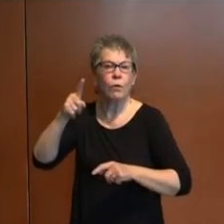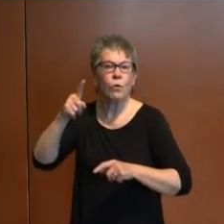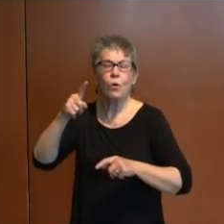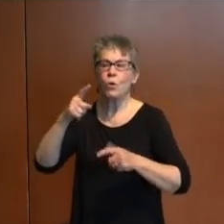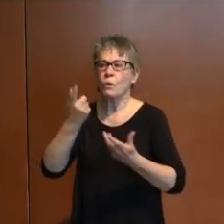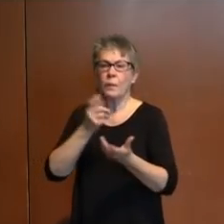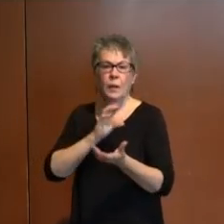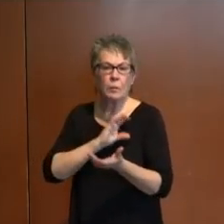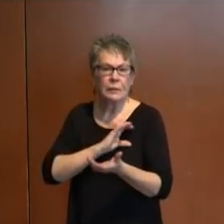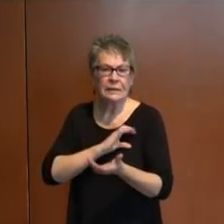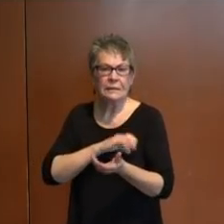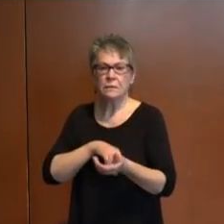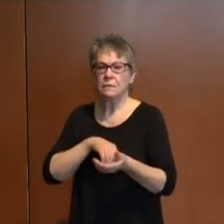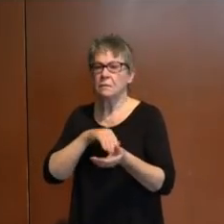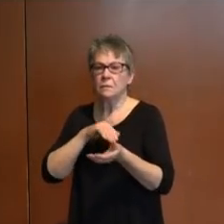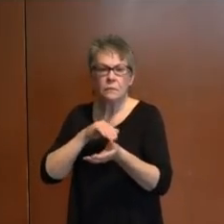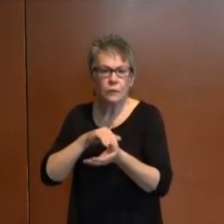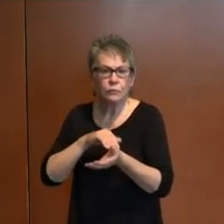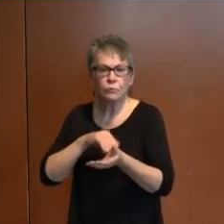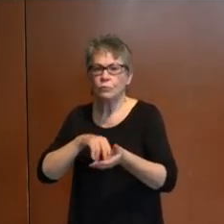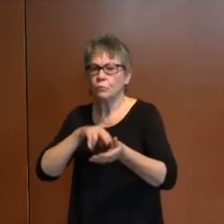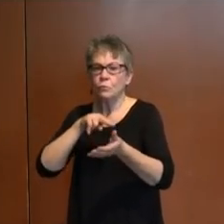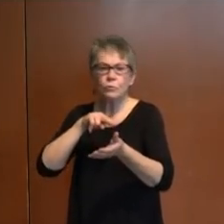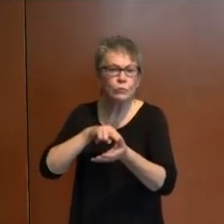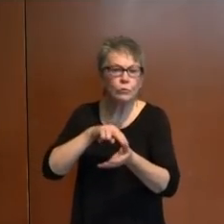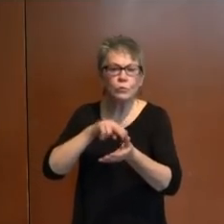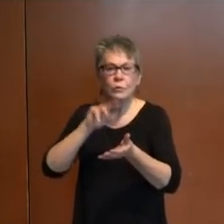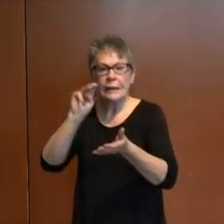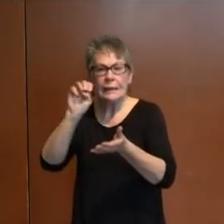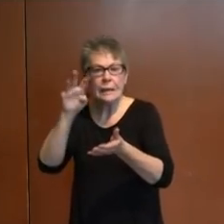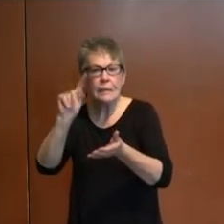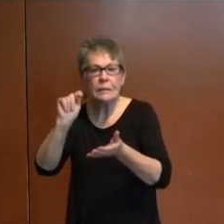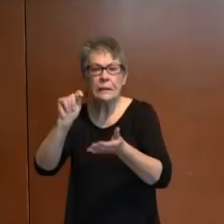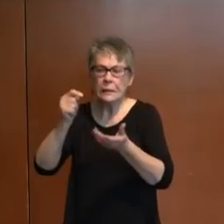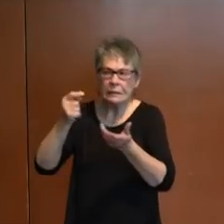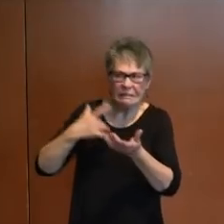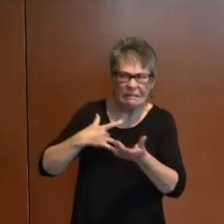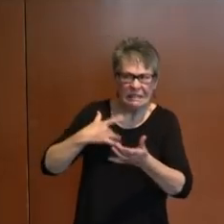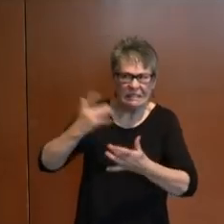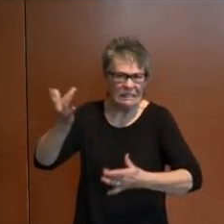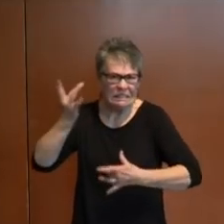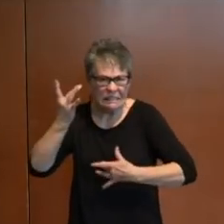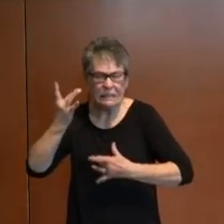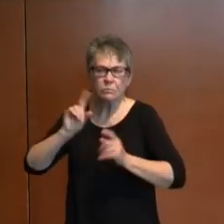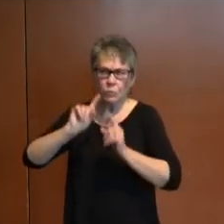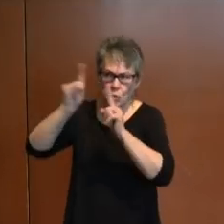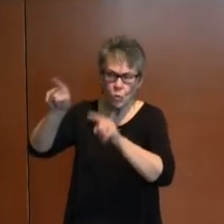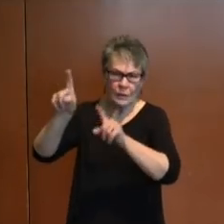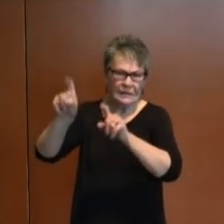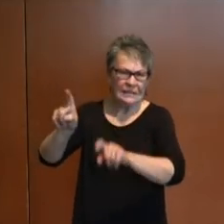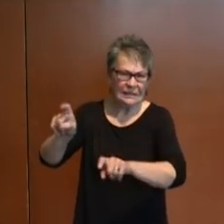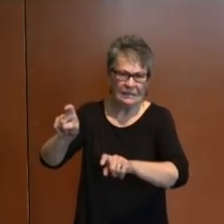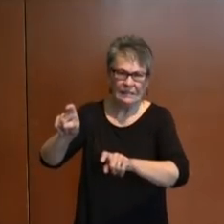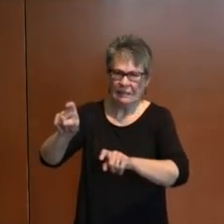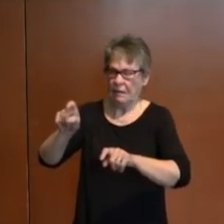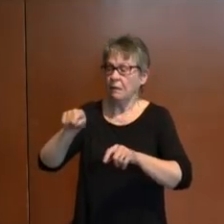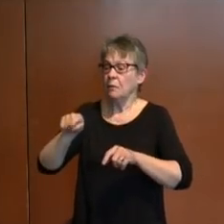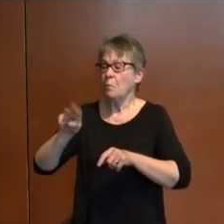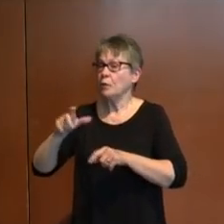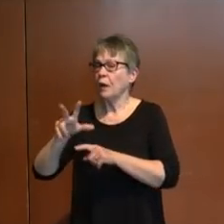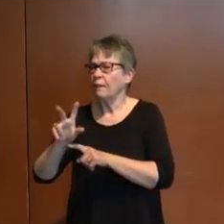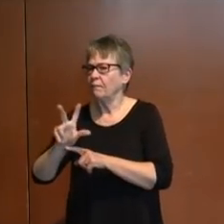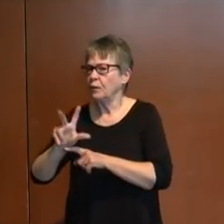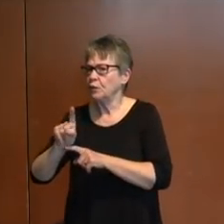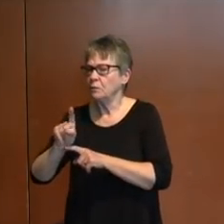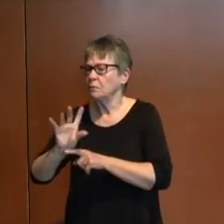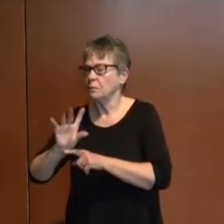only symptomatic healthcare workers and first responders, police, fire, and EMS. The general public will